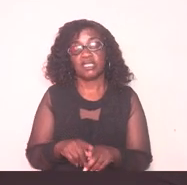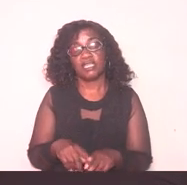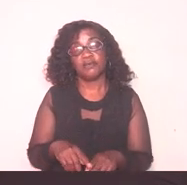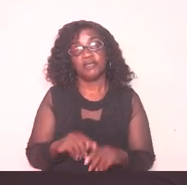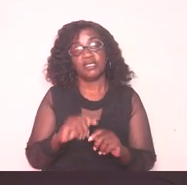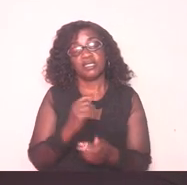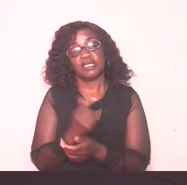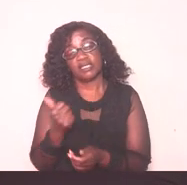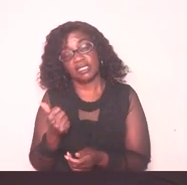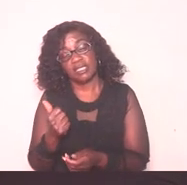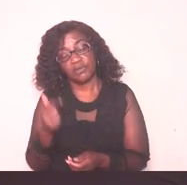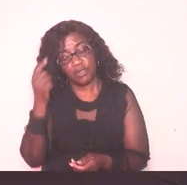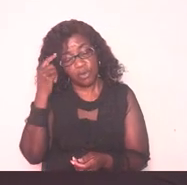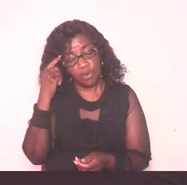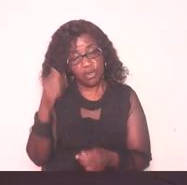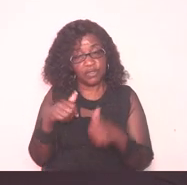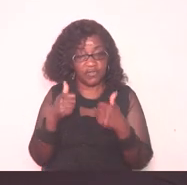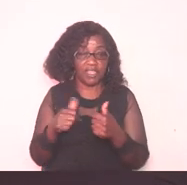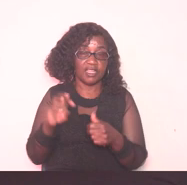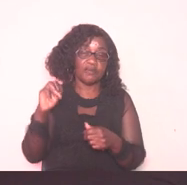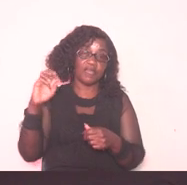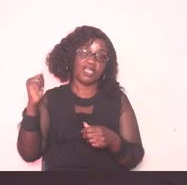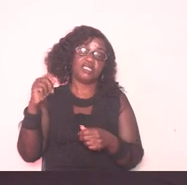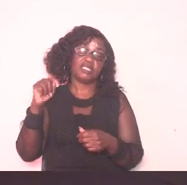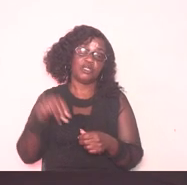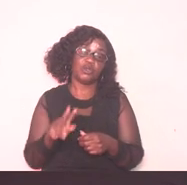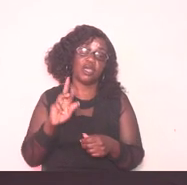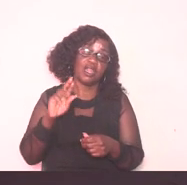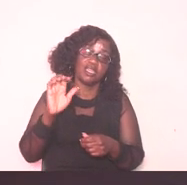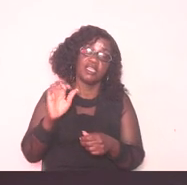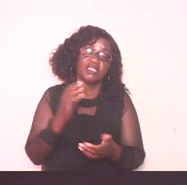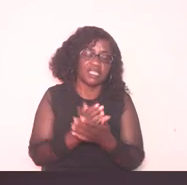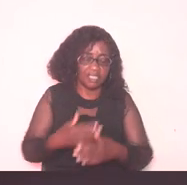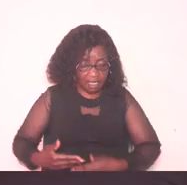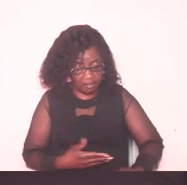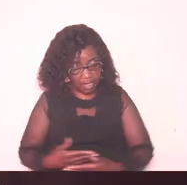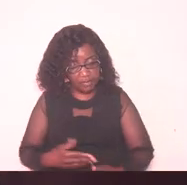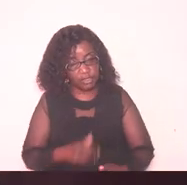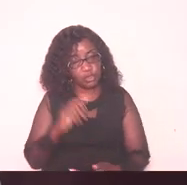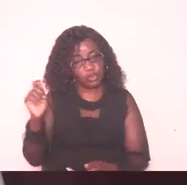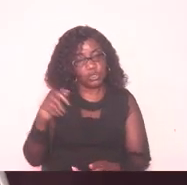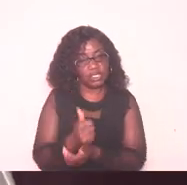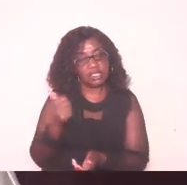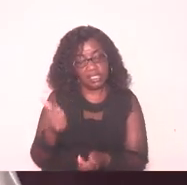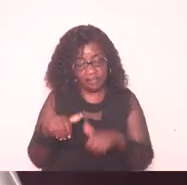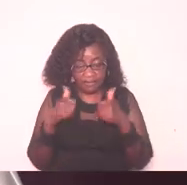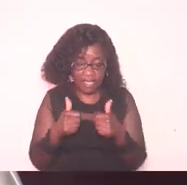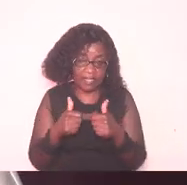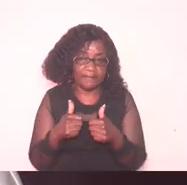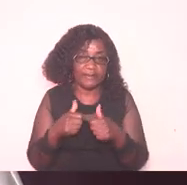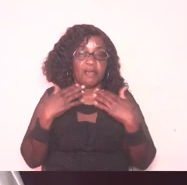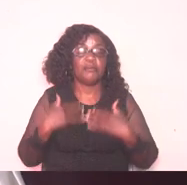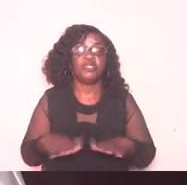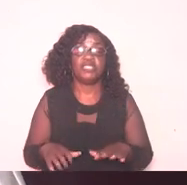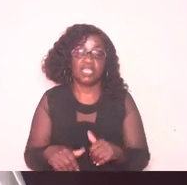delegation is 16 is mature enough because someone has been developing for 16 years from infancy. We also are saying that a